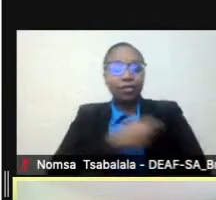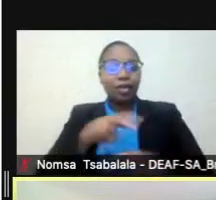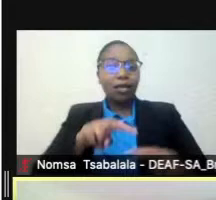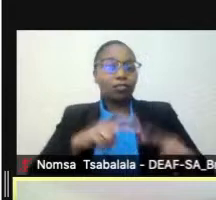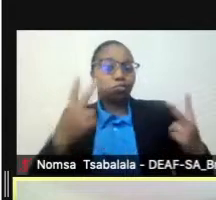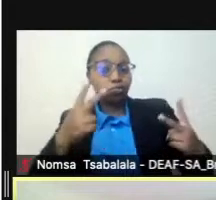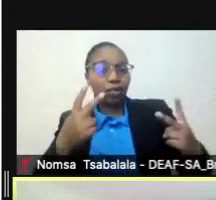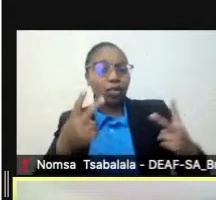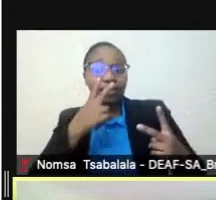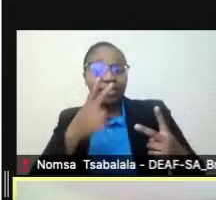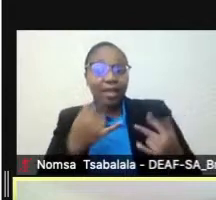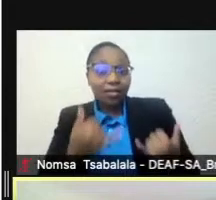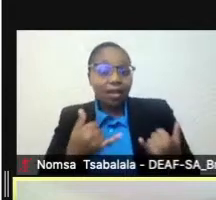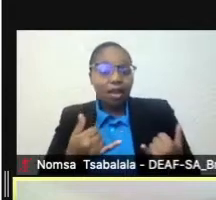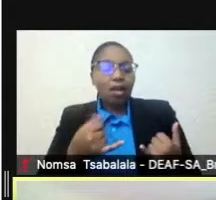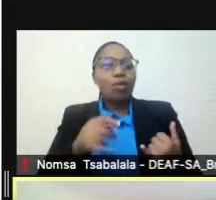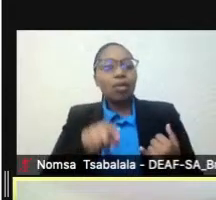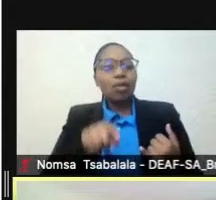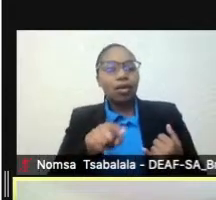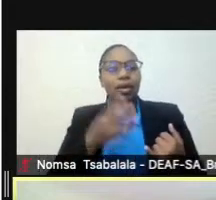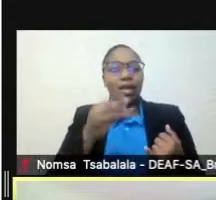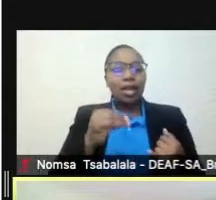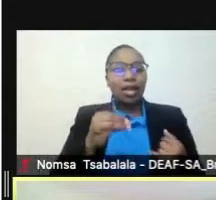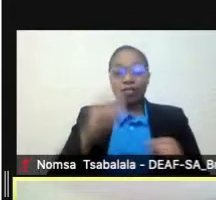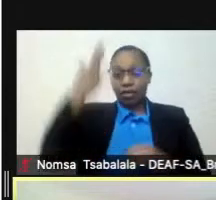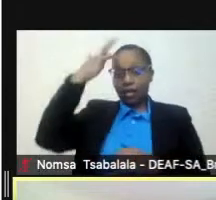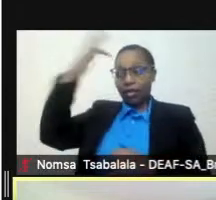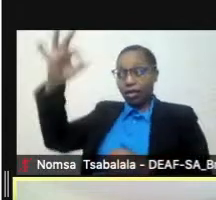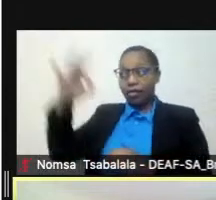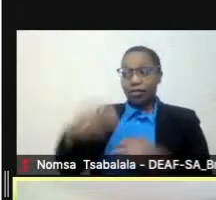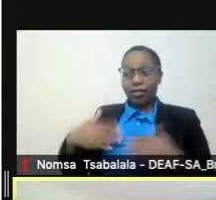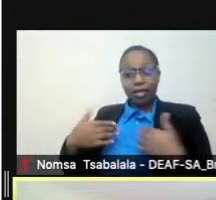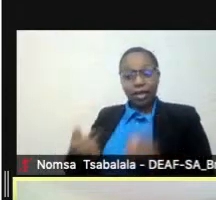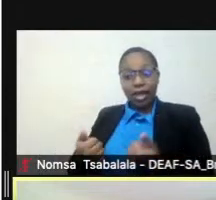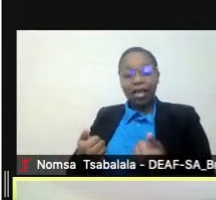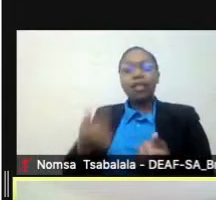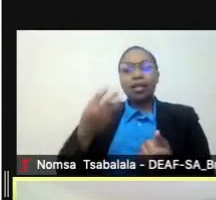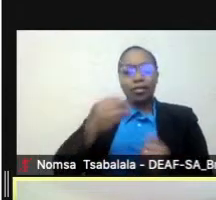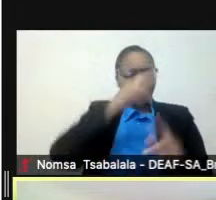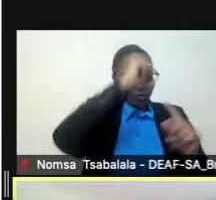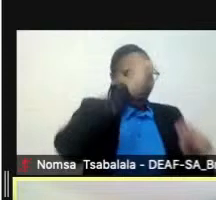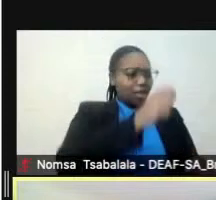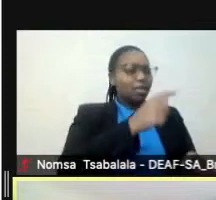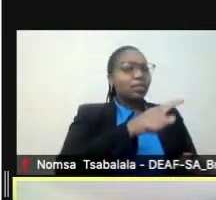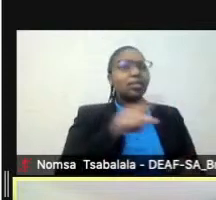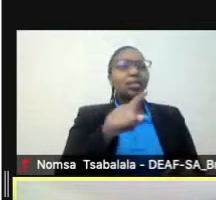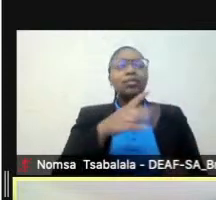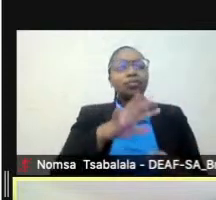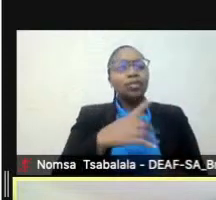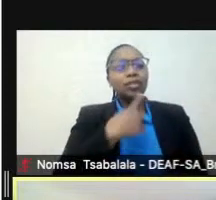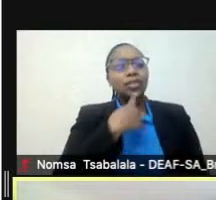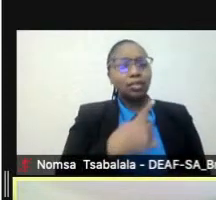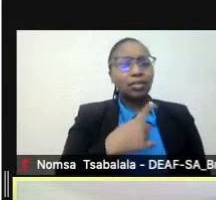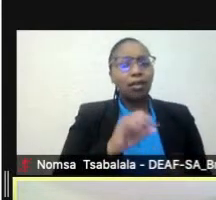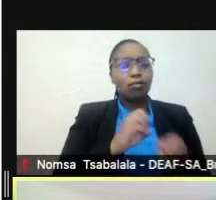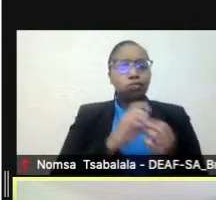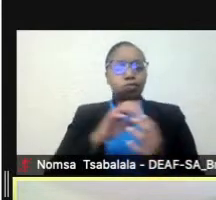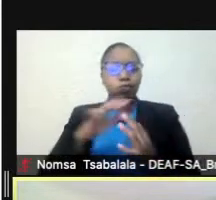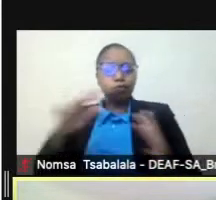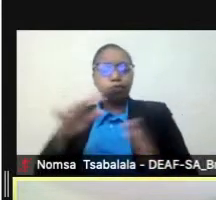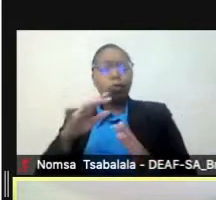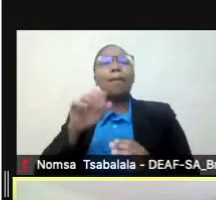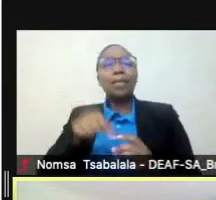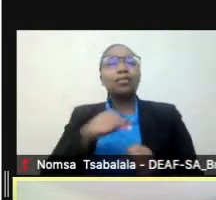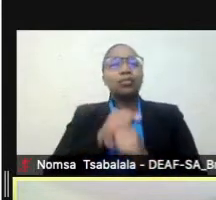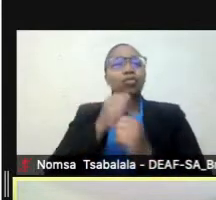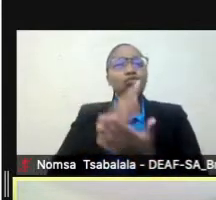health methods available as the Honourable Minister spelt out in terms of increasing our vaccination rates, continue